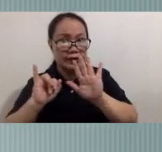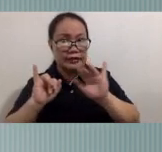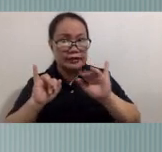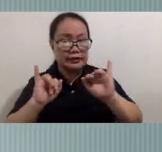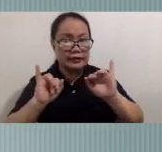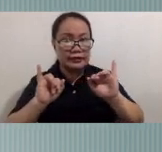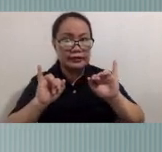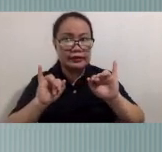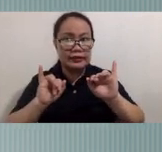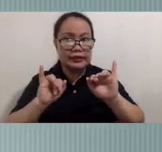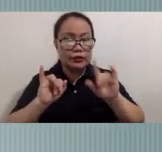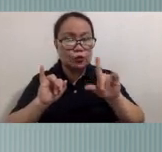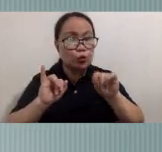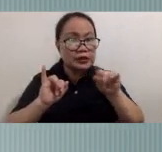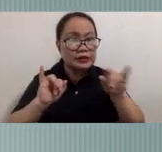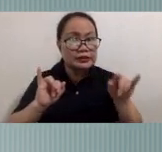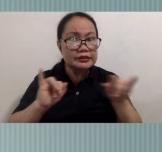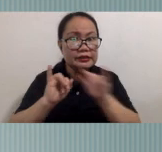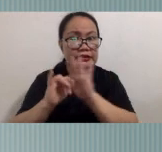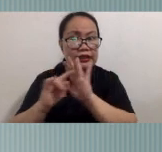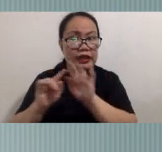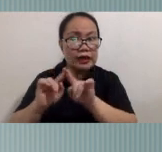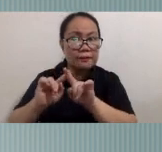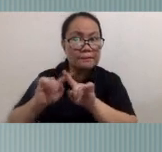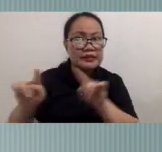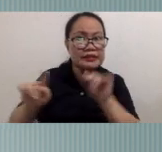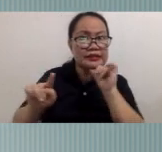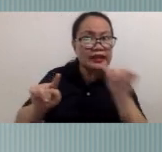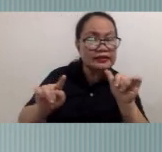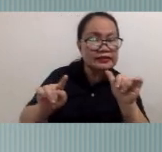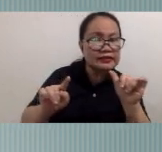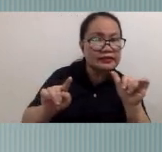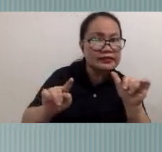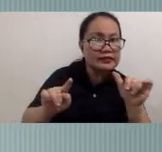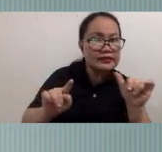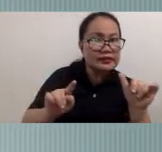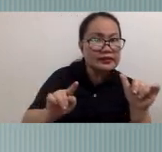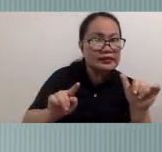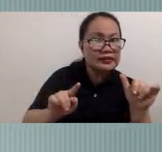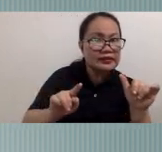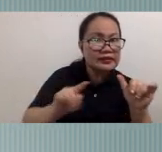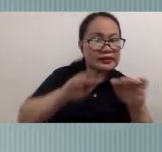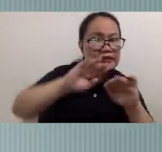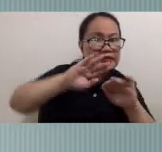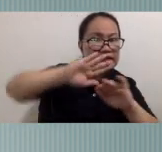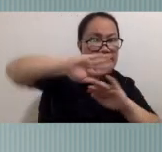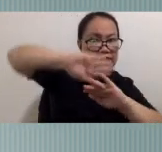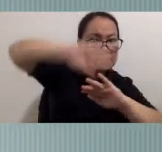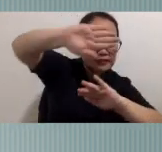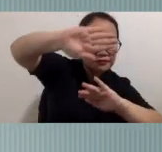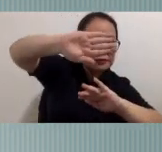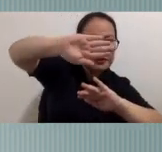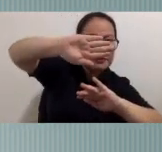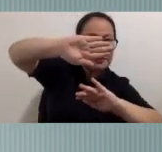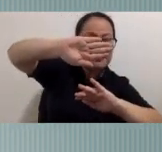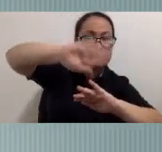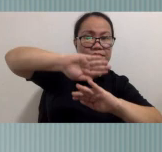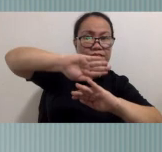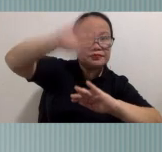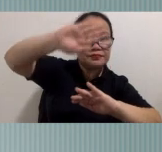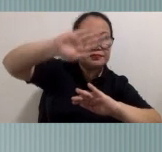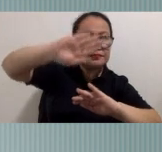intersection. So, intersection of Twitter and Instagram. So, ayan. But we have here the word but